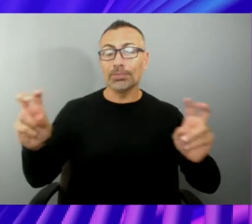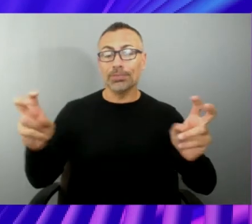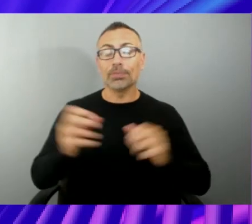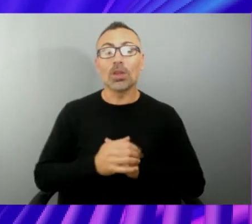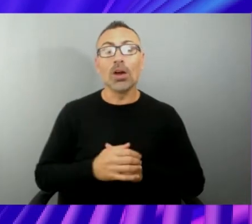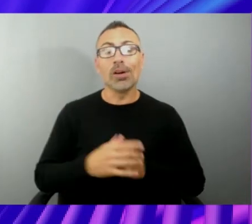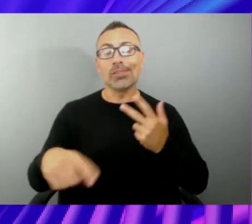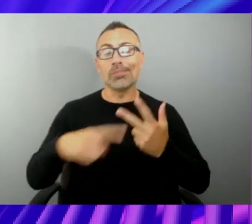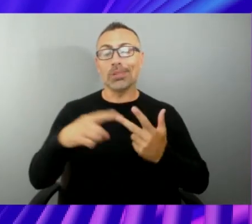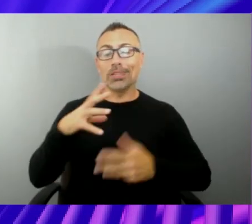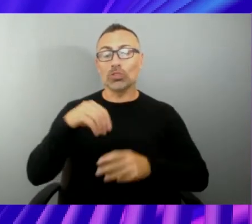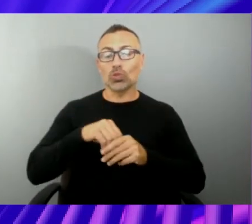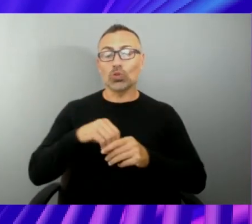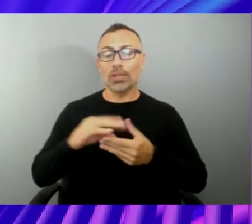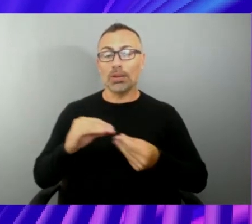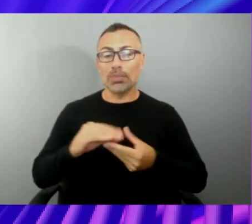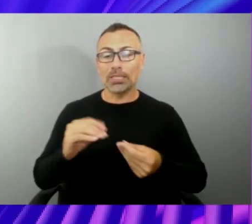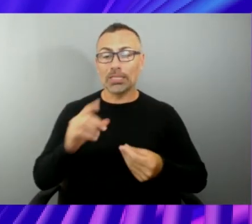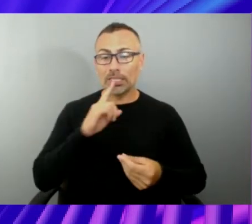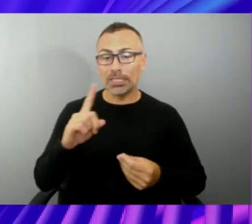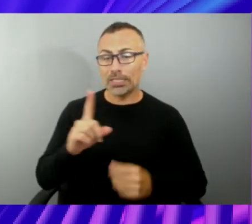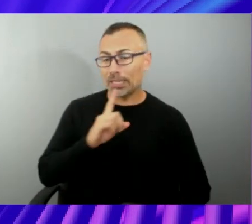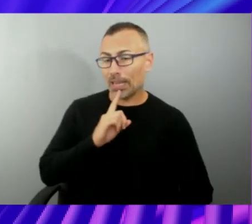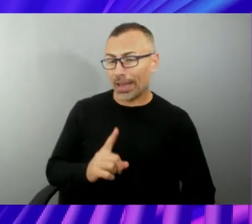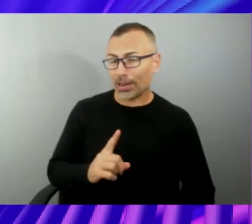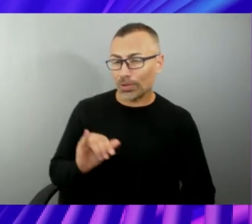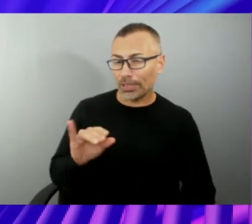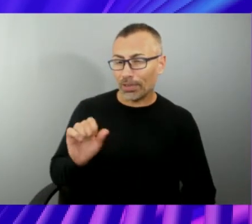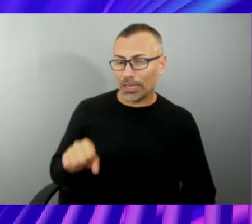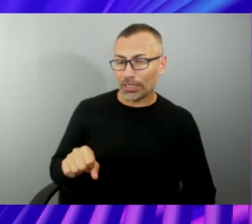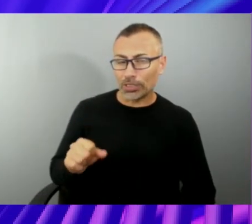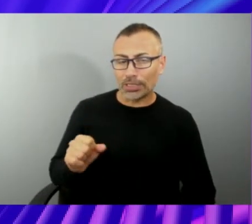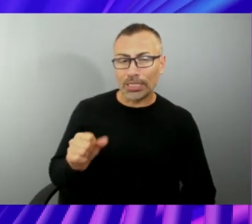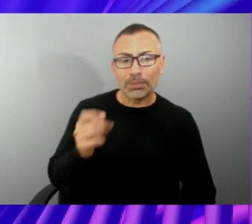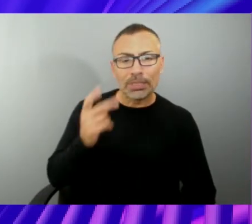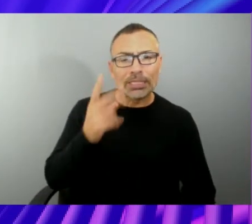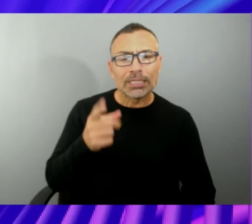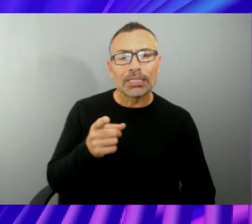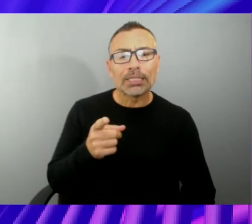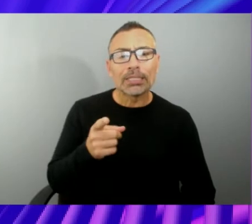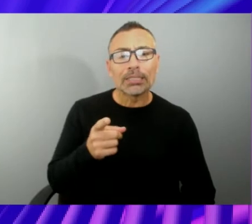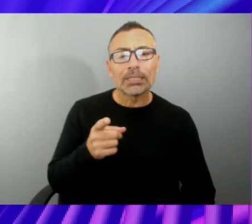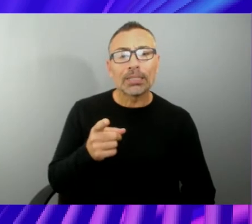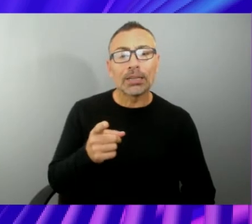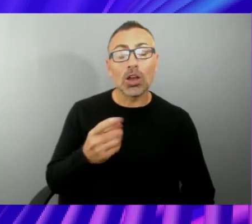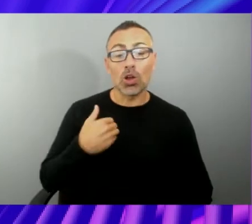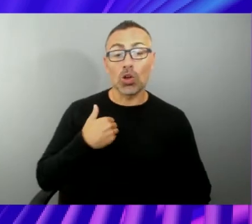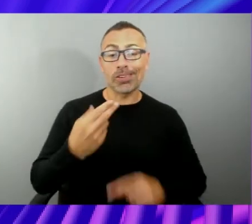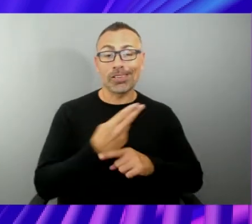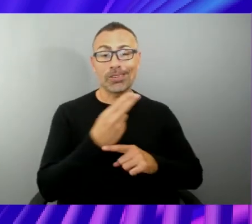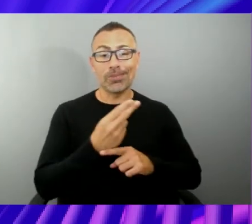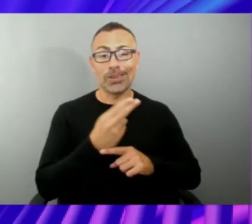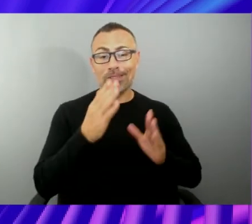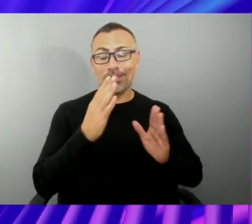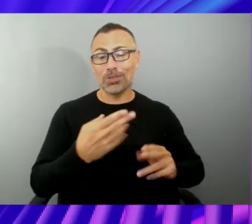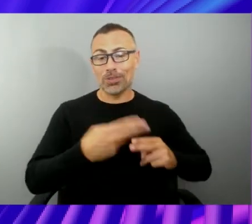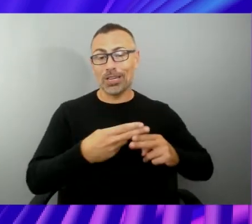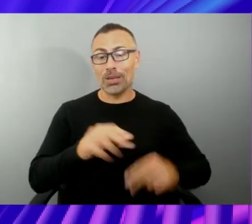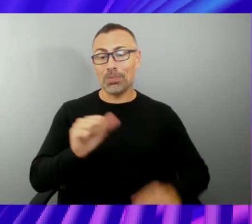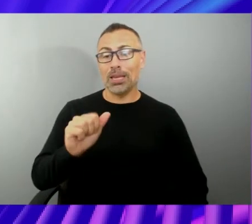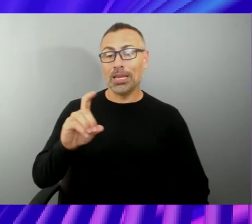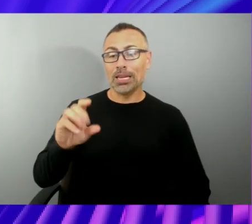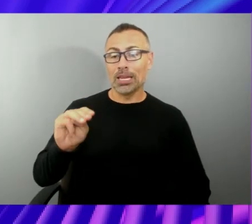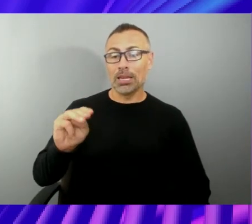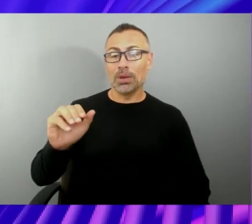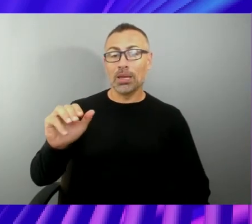actual, if I could, let me see. Yeah. So here, the username ADM1N was